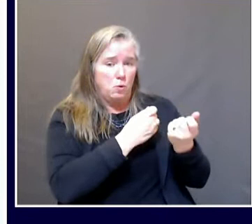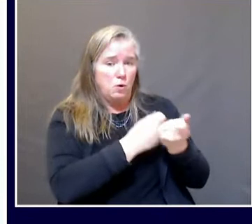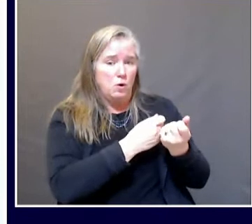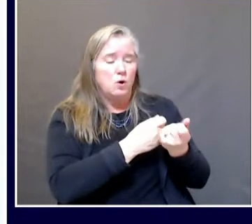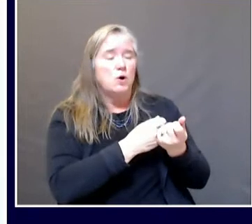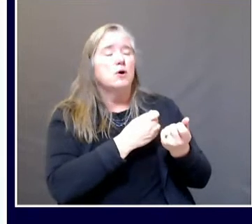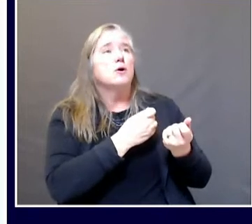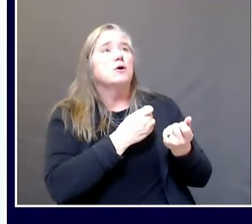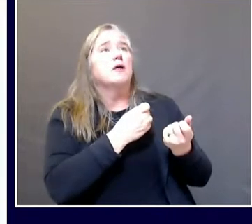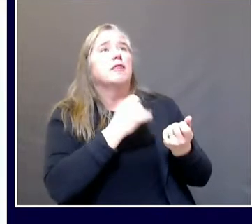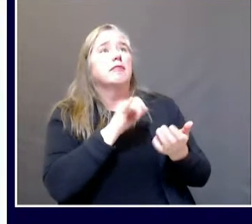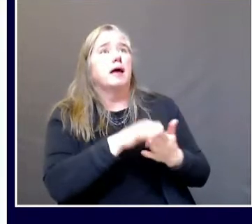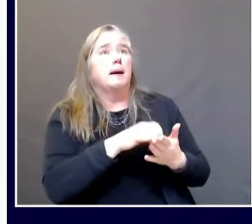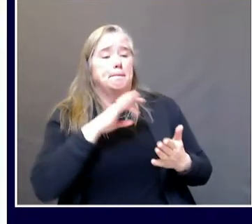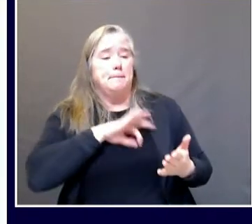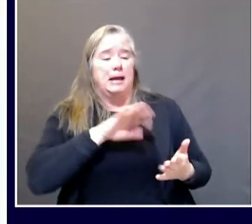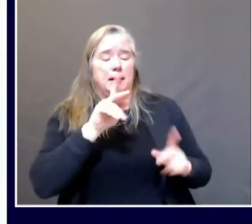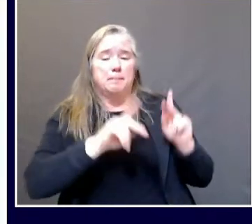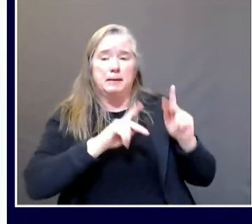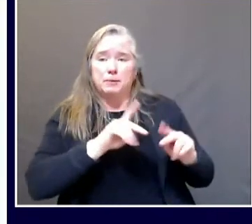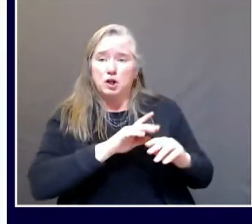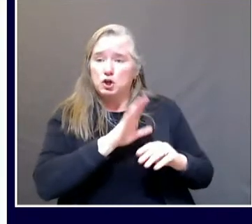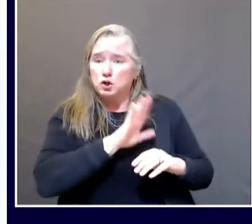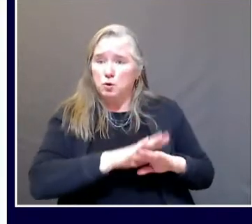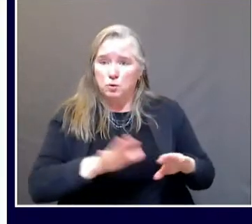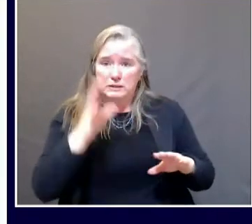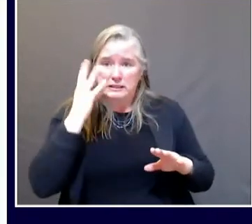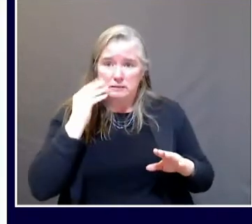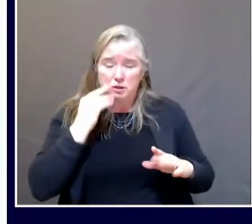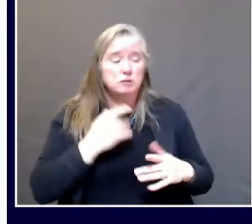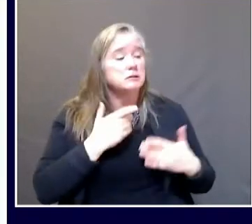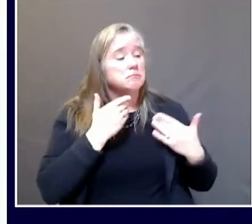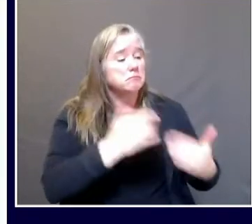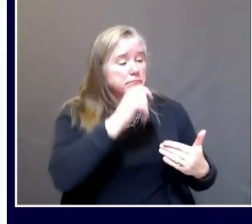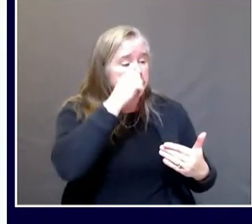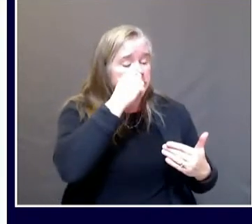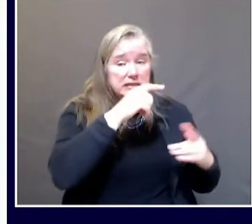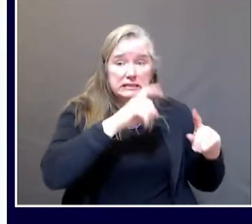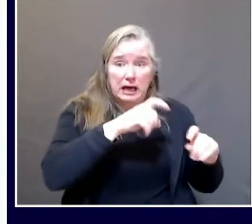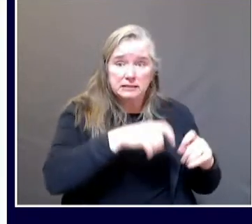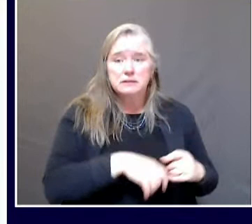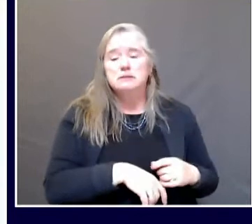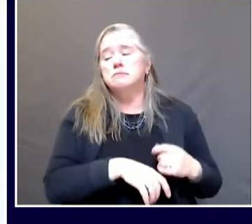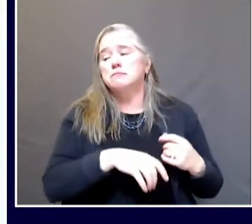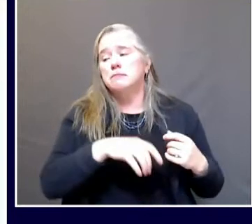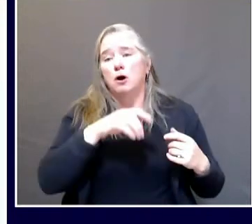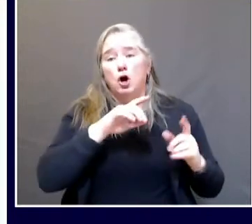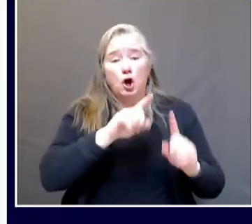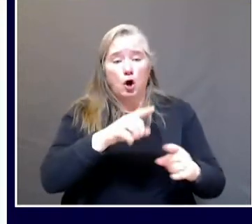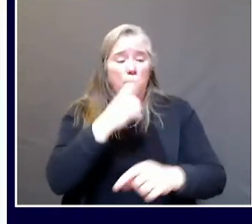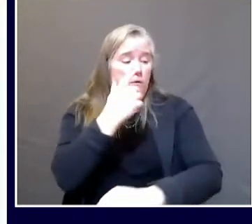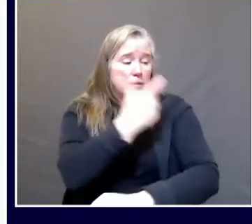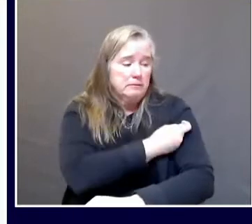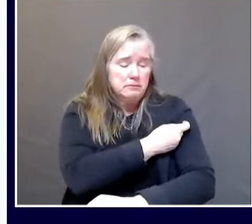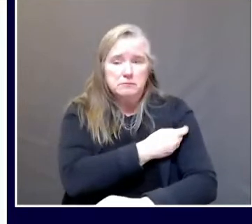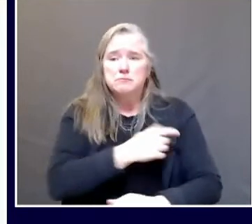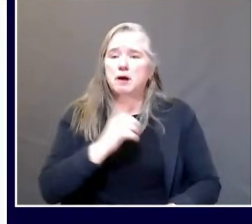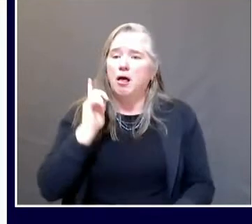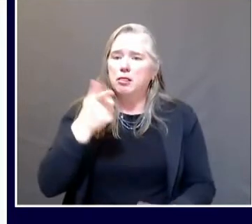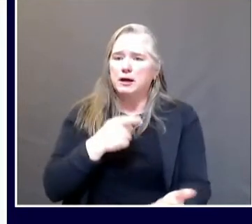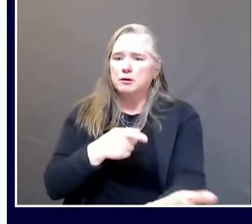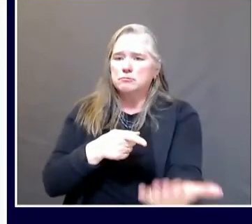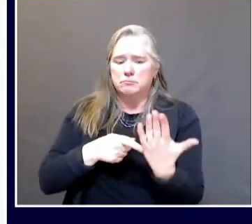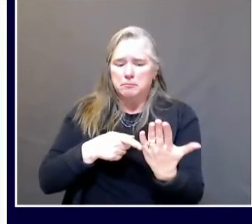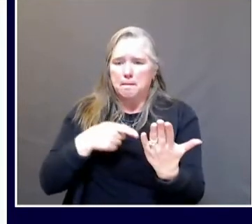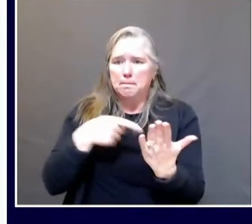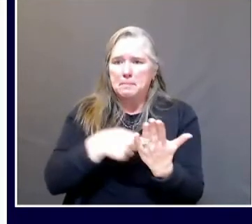get a COVID vaccine or a COVID test, that they really have the kind of support from the state that they need. We've been working on that already during the